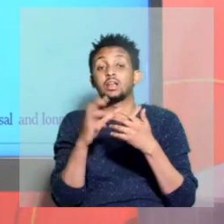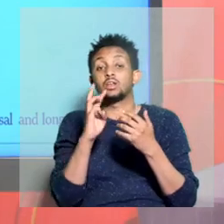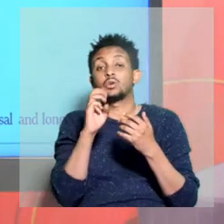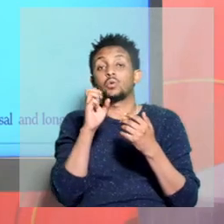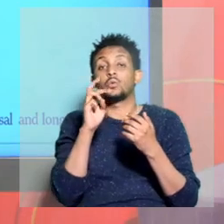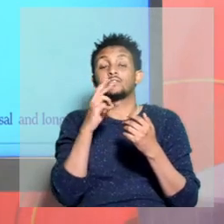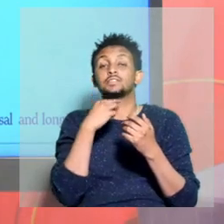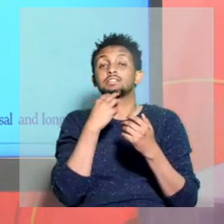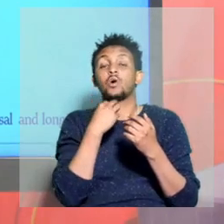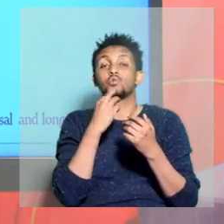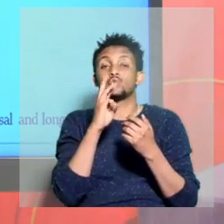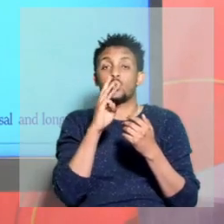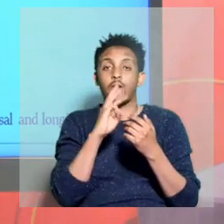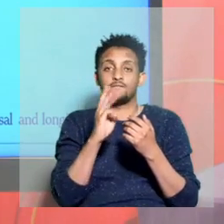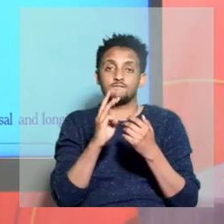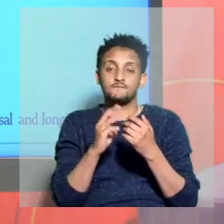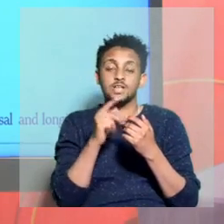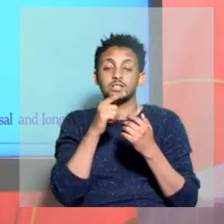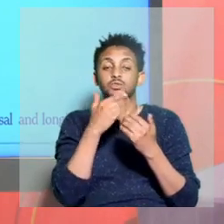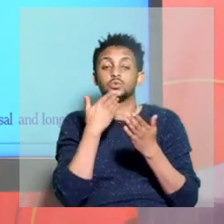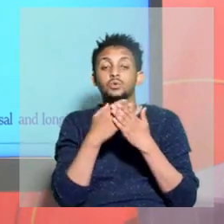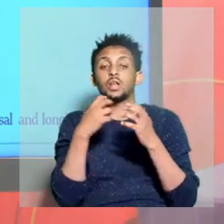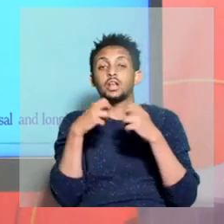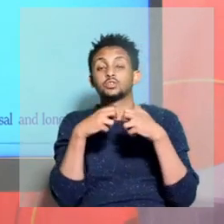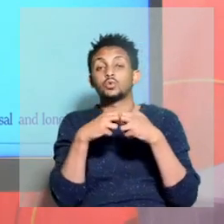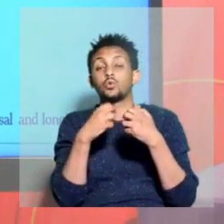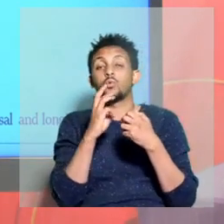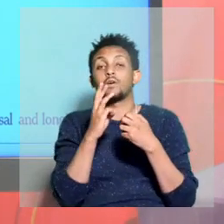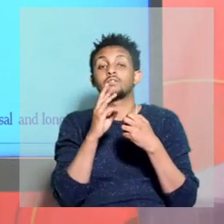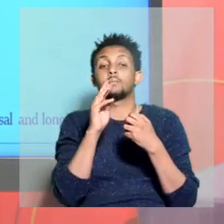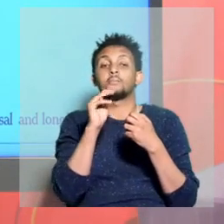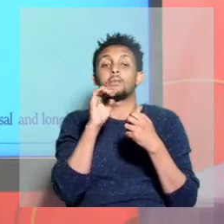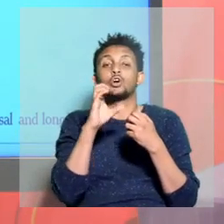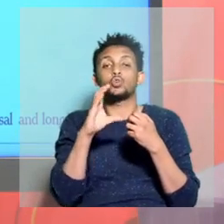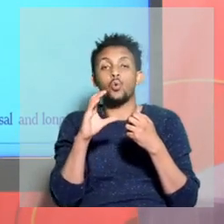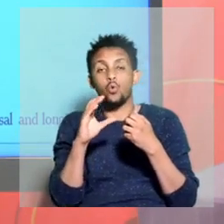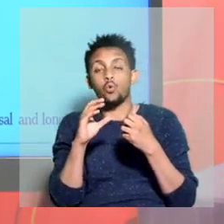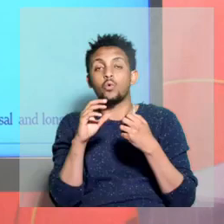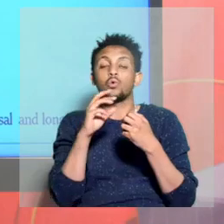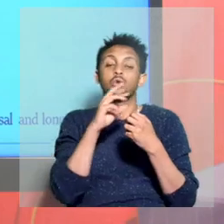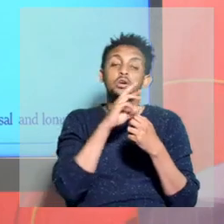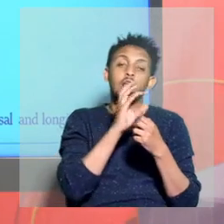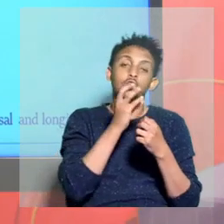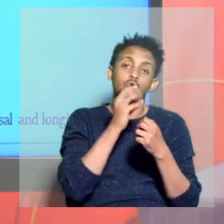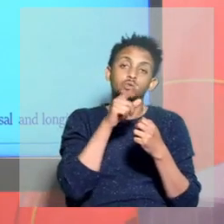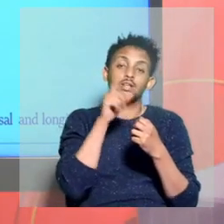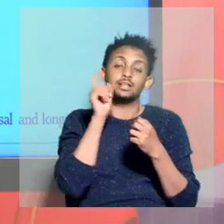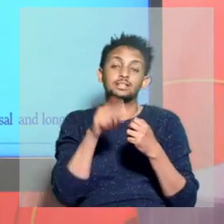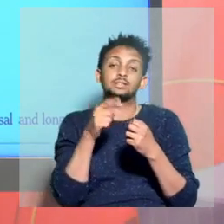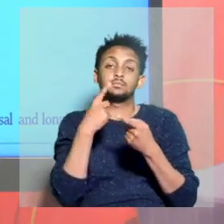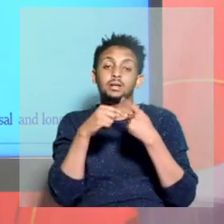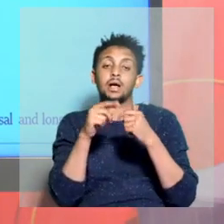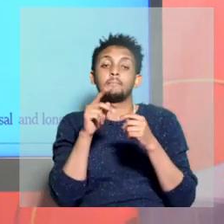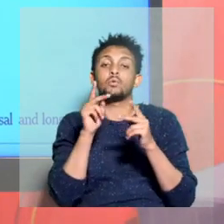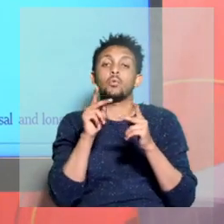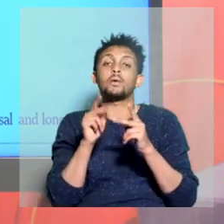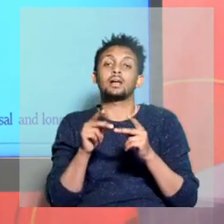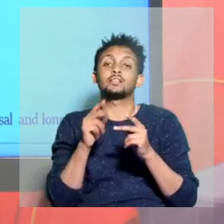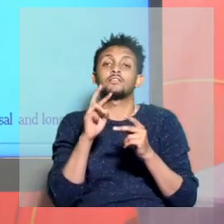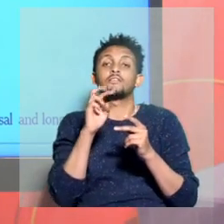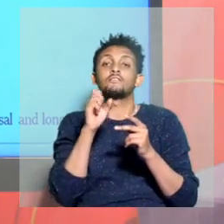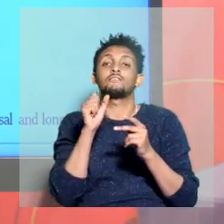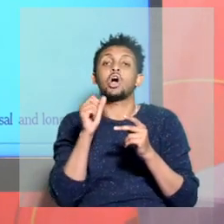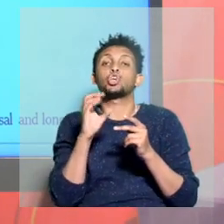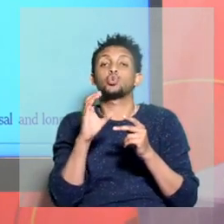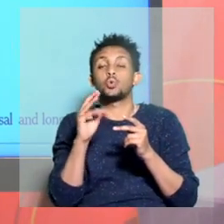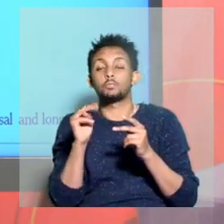waves are sound waves. A good example of electromagnetic waves are microwaves, radio waves, and so on. They can propagate through vacuum, they